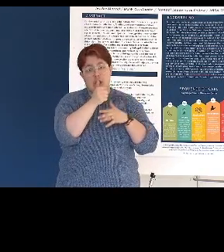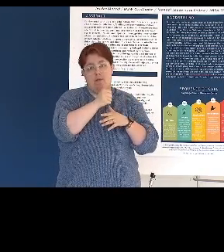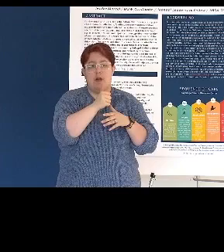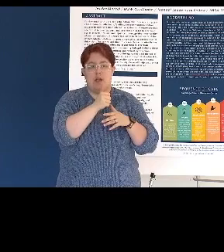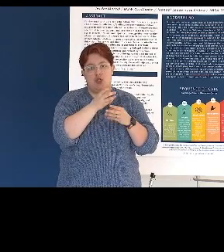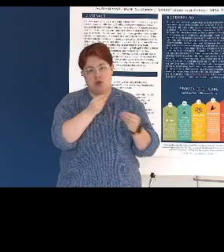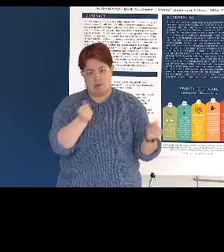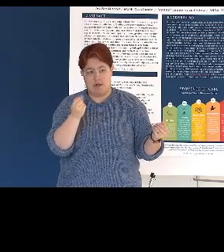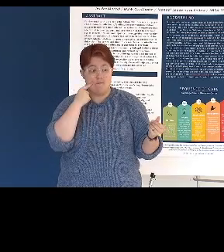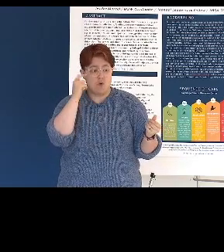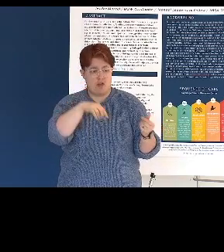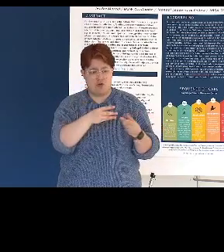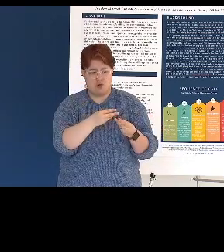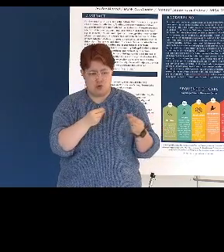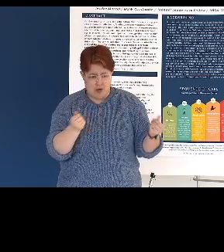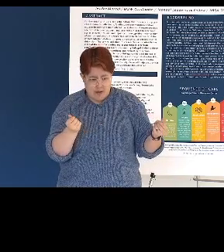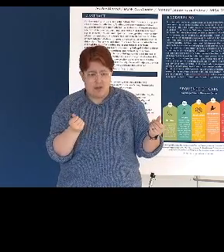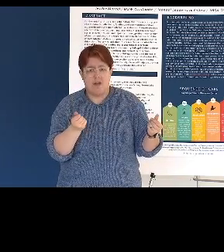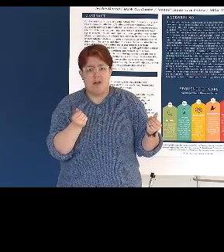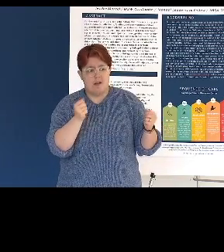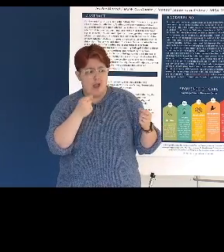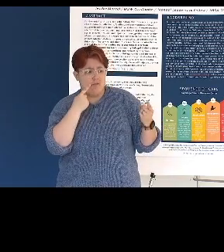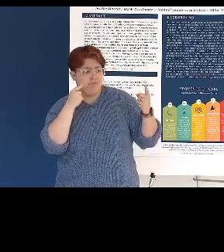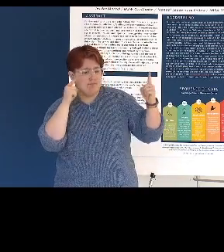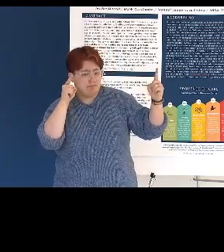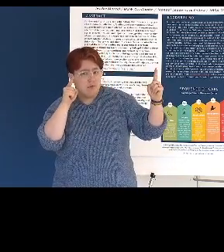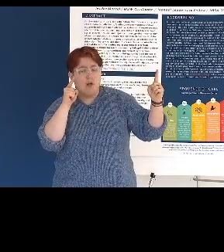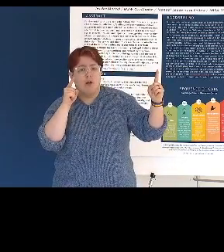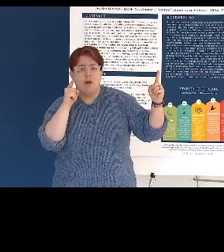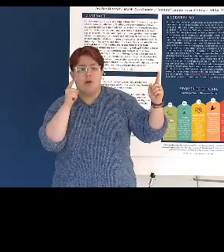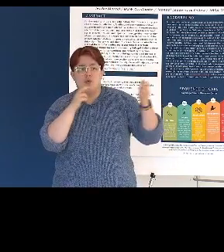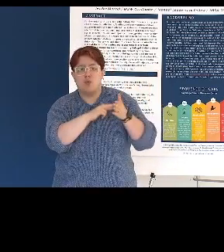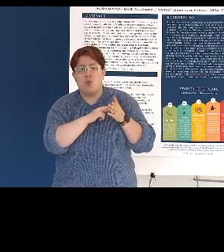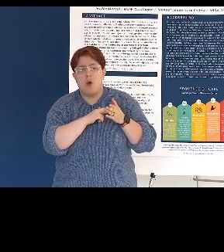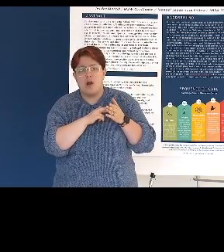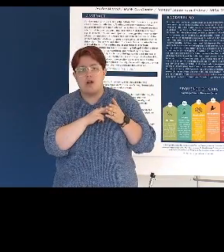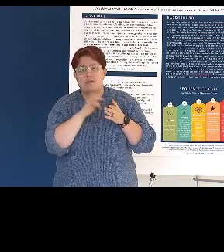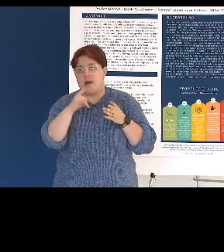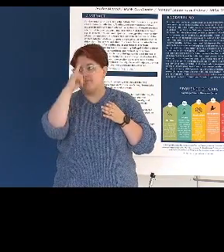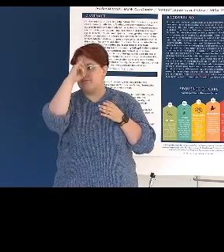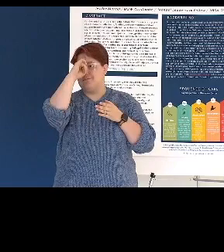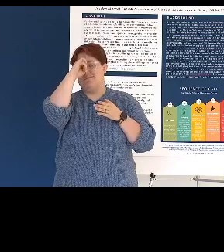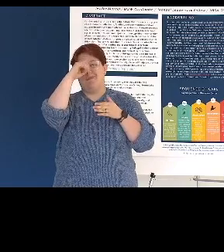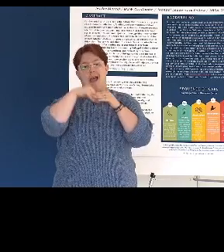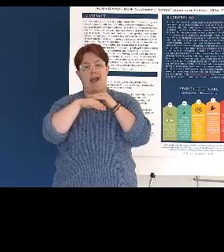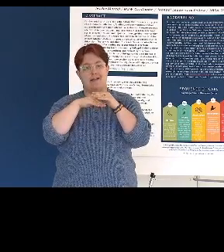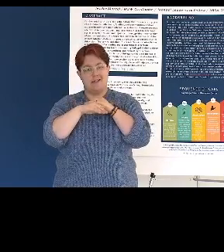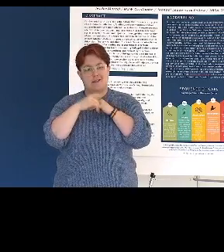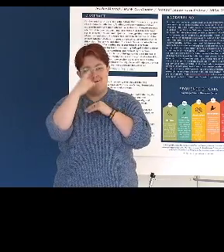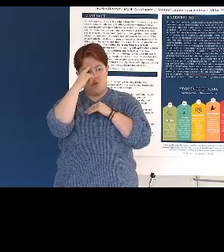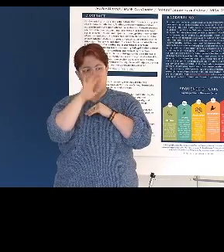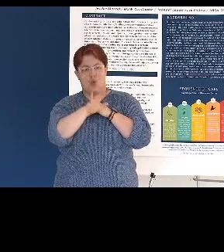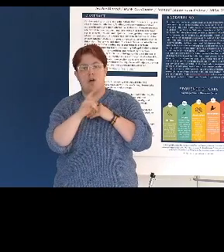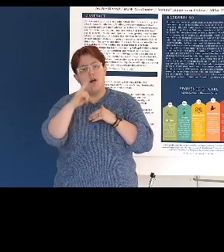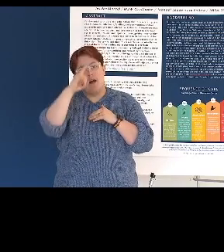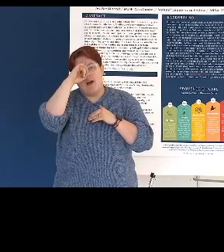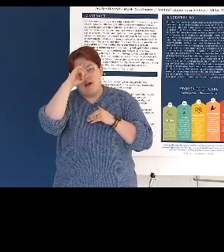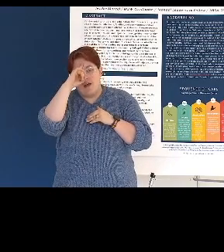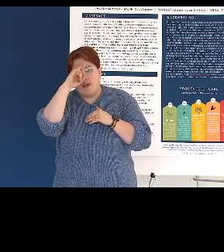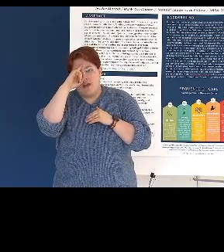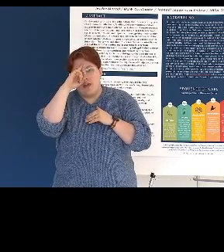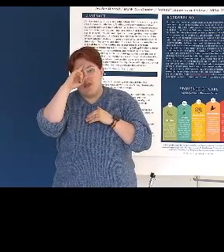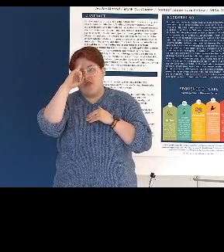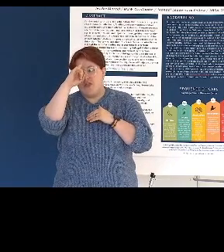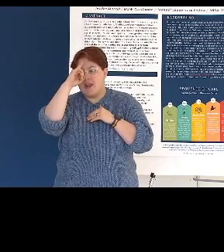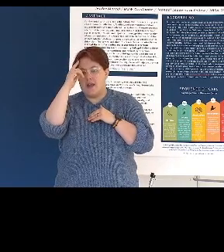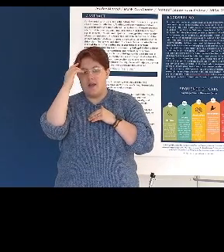for these treatments to actually be effective, it requires this cognitive access to your thinking brain. So if your lid